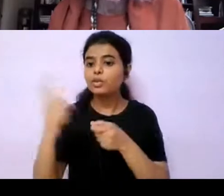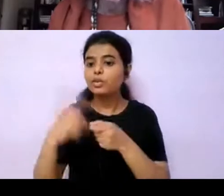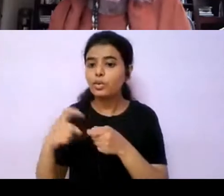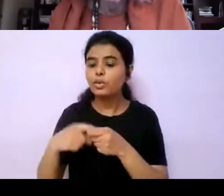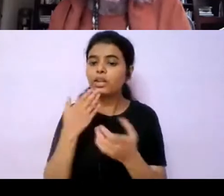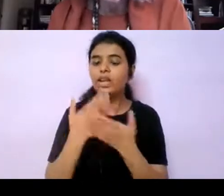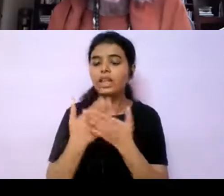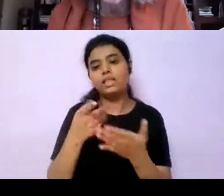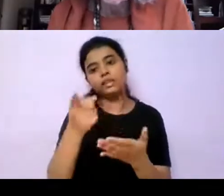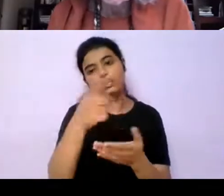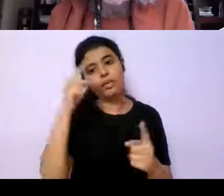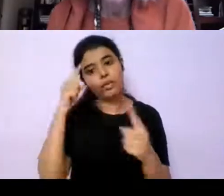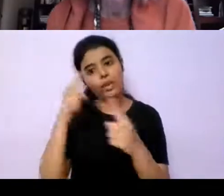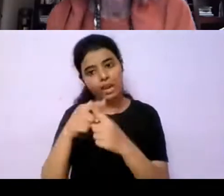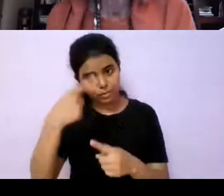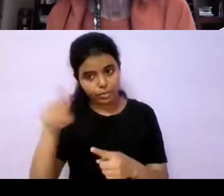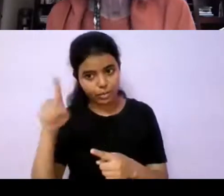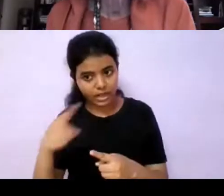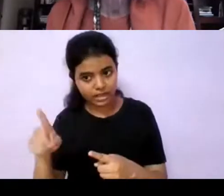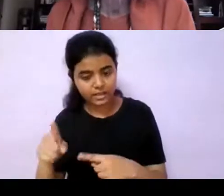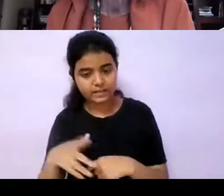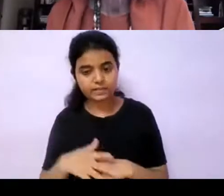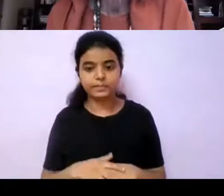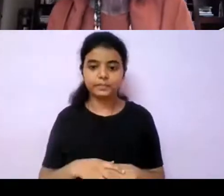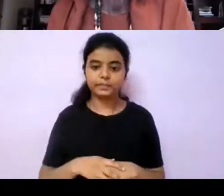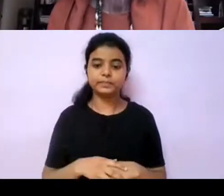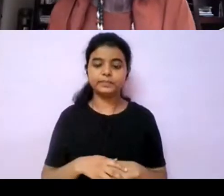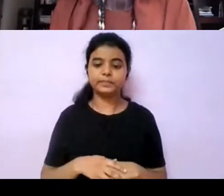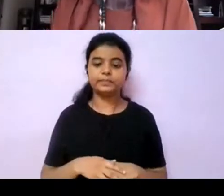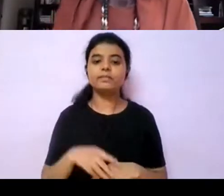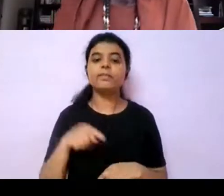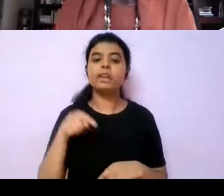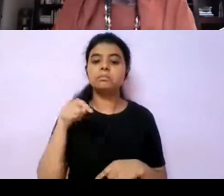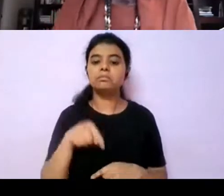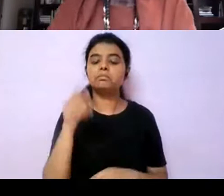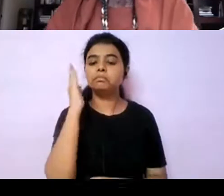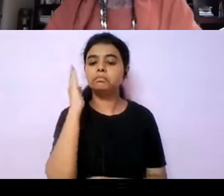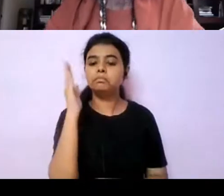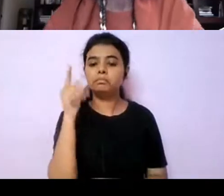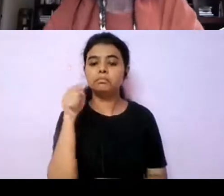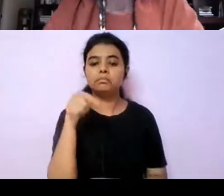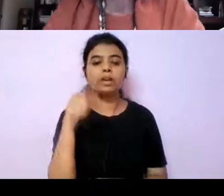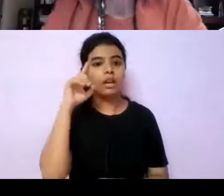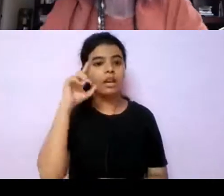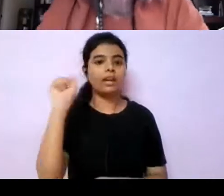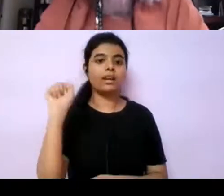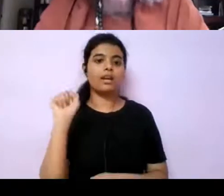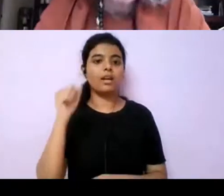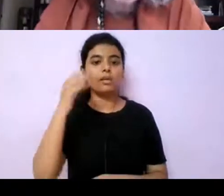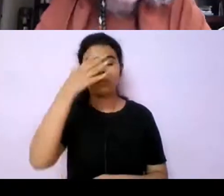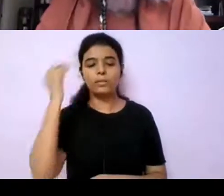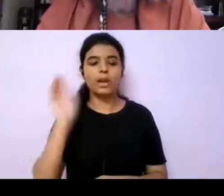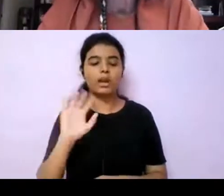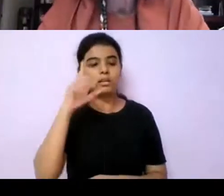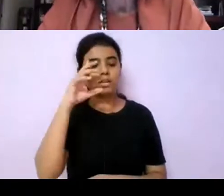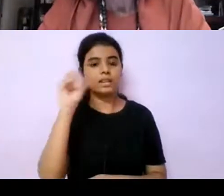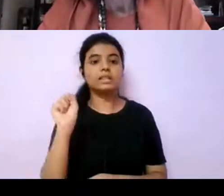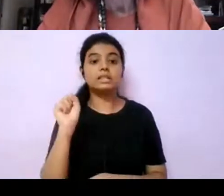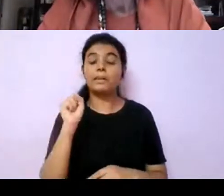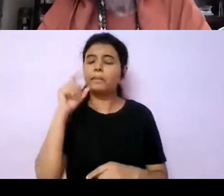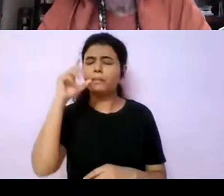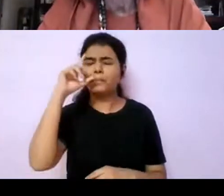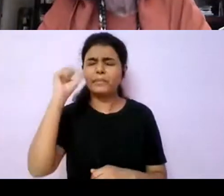would agree with me that this was a session to remember, a memorable